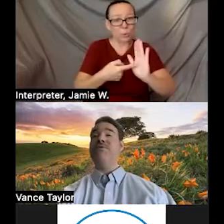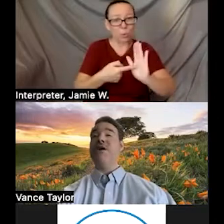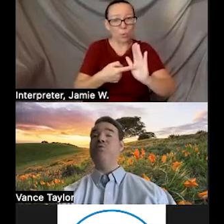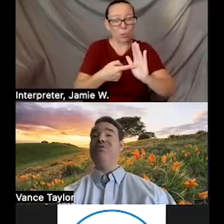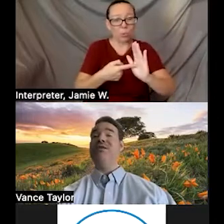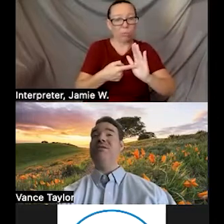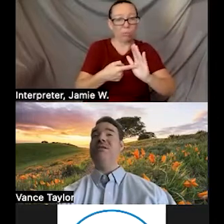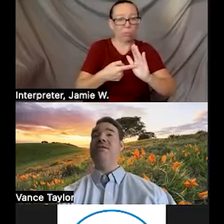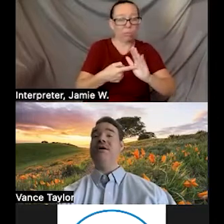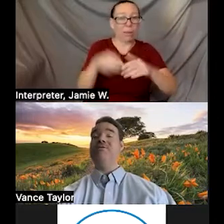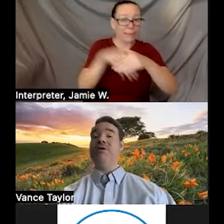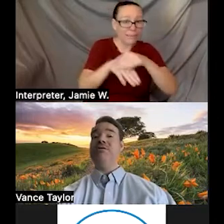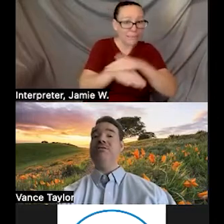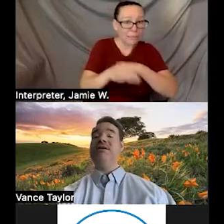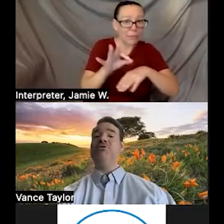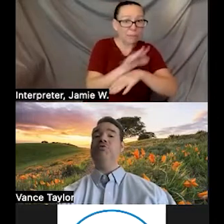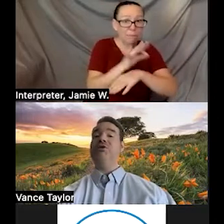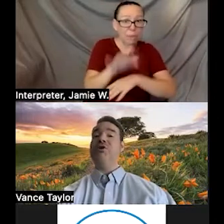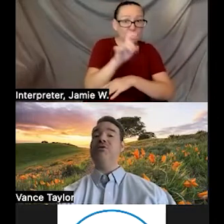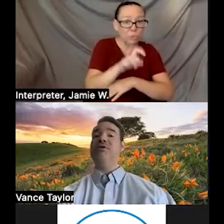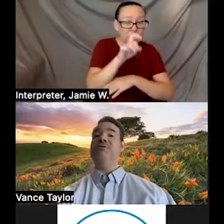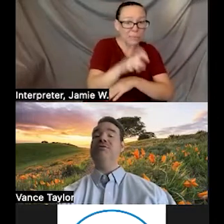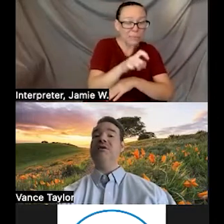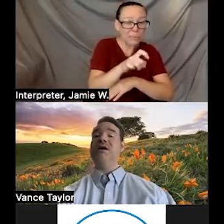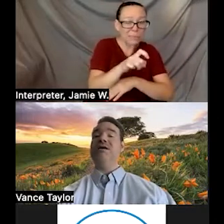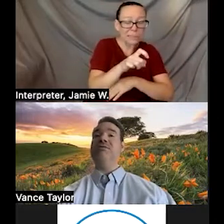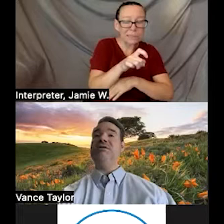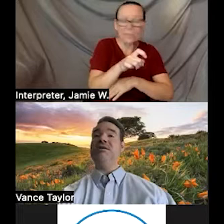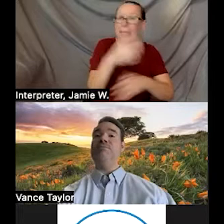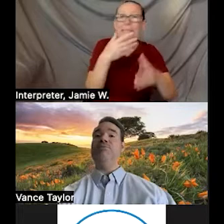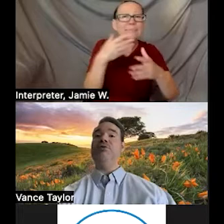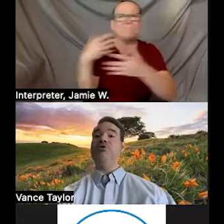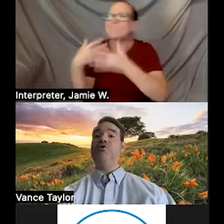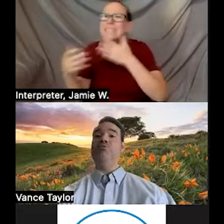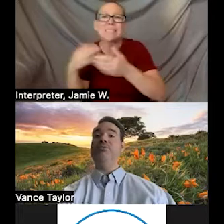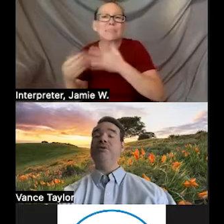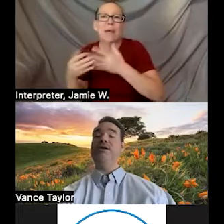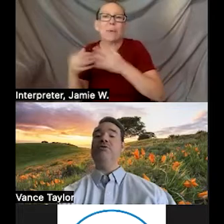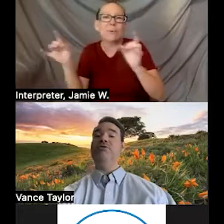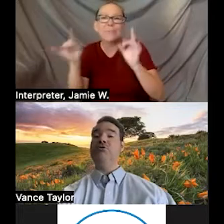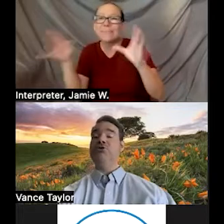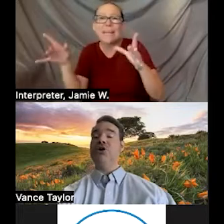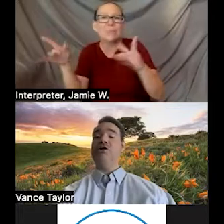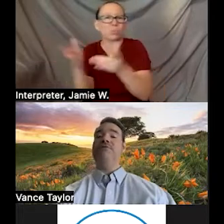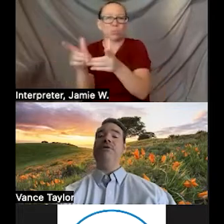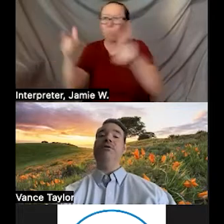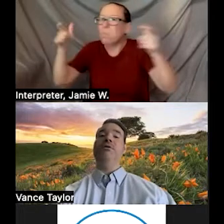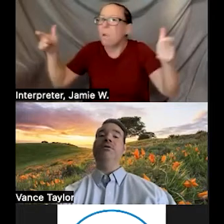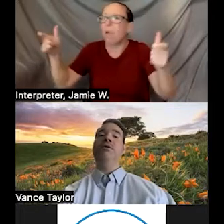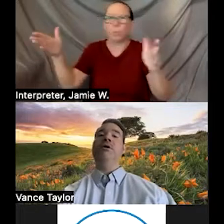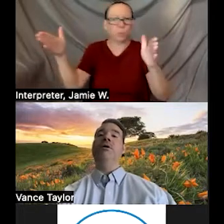we found was that every disaster, regardless of size, type, scope, scale, or